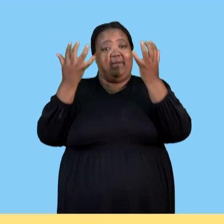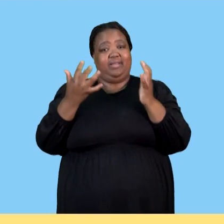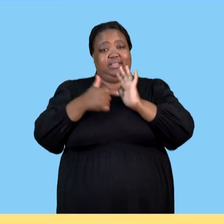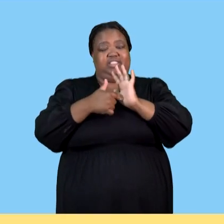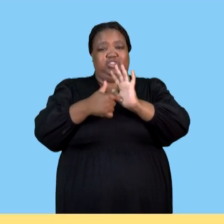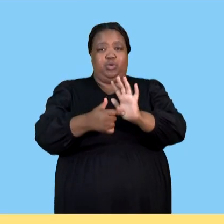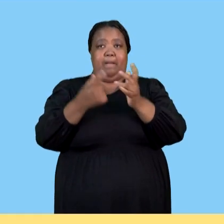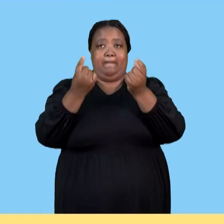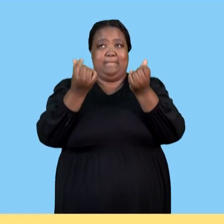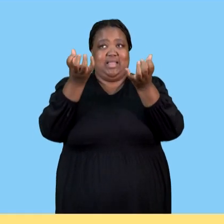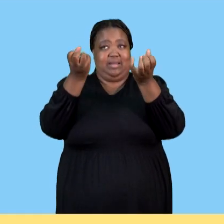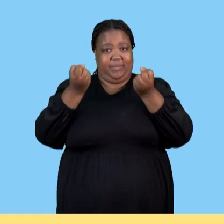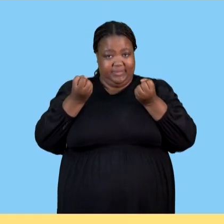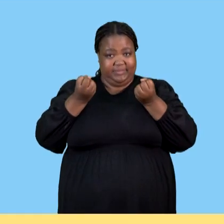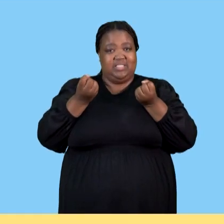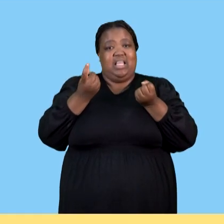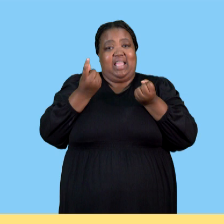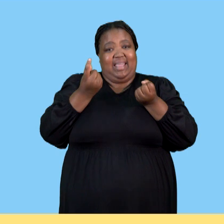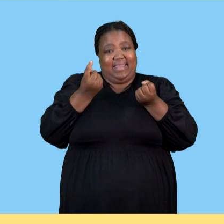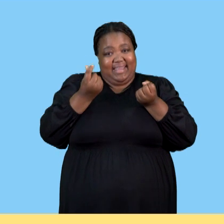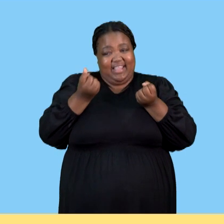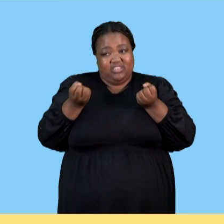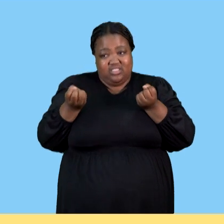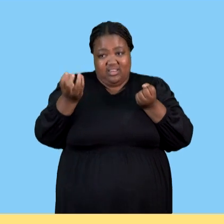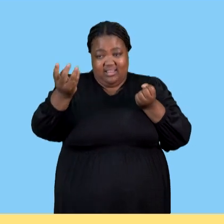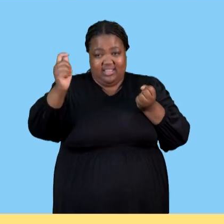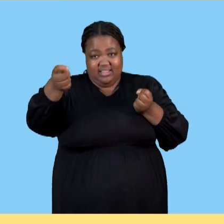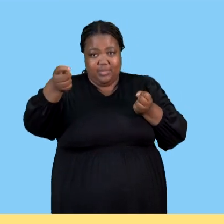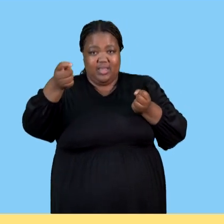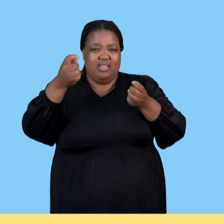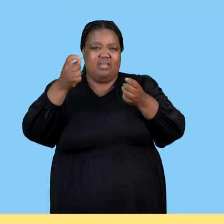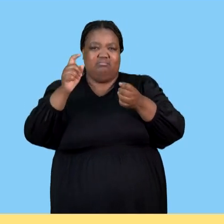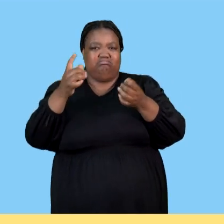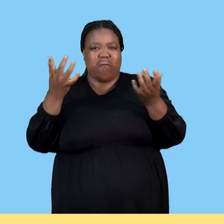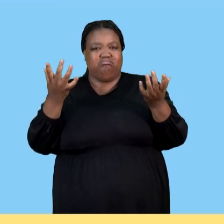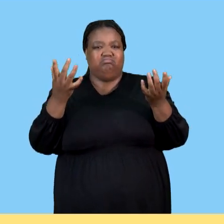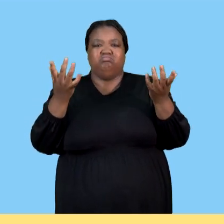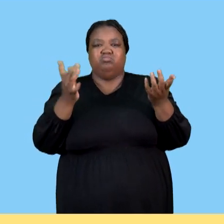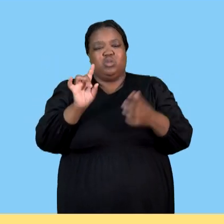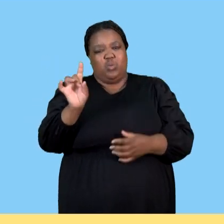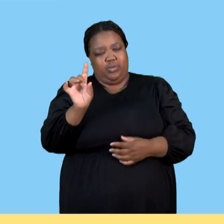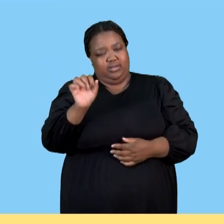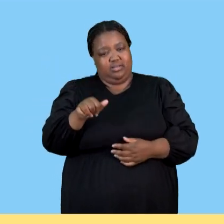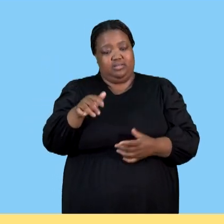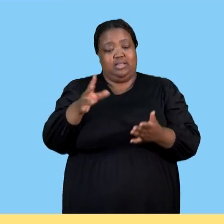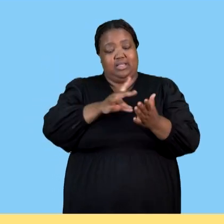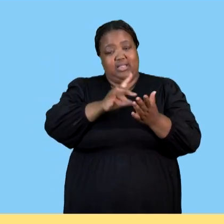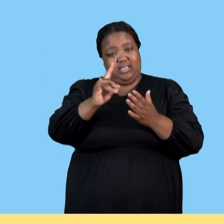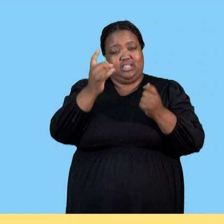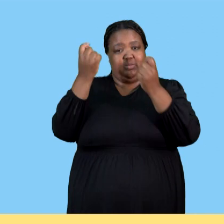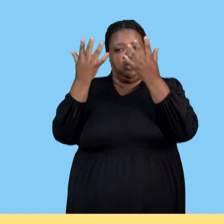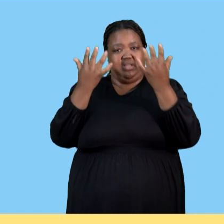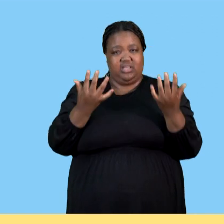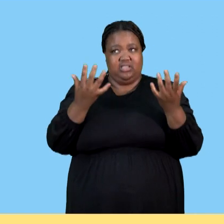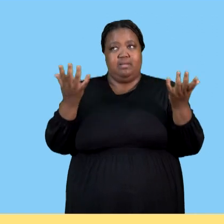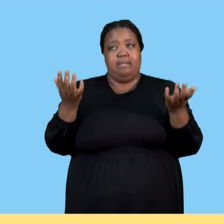expected inflows and outflows of cash, all right? The cash budget reflects the expected balance